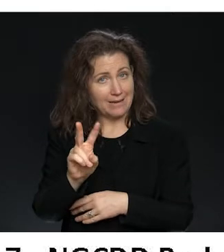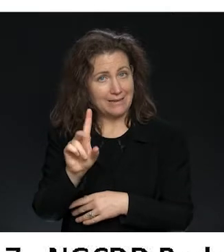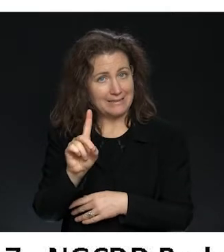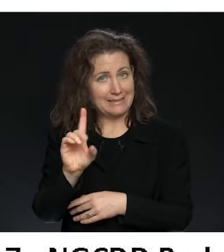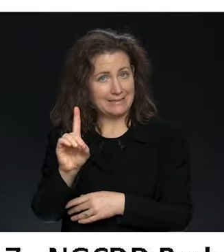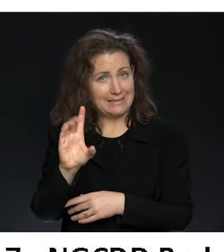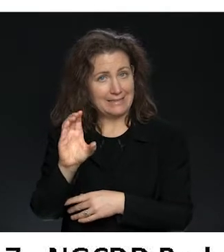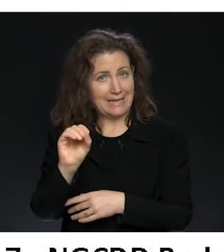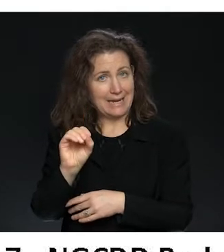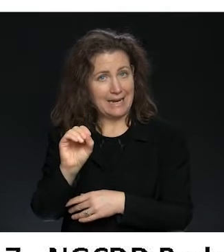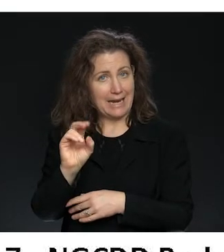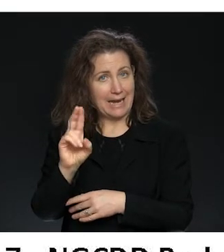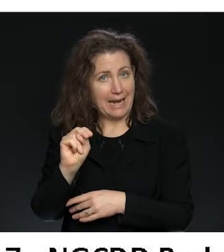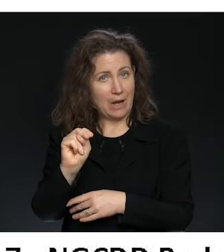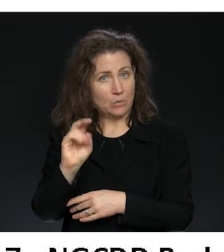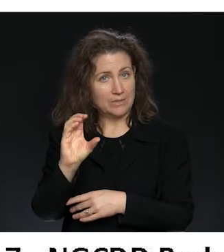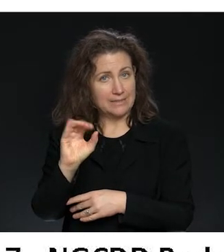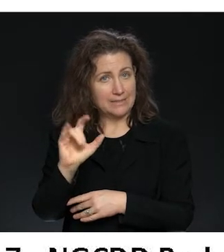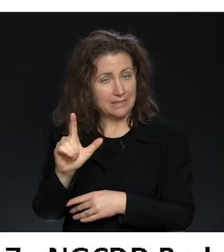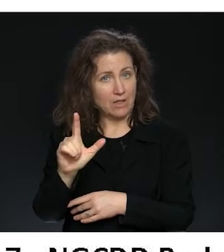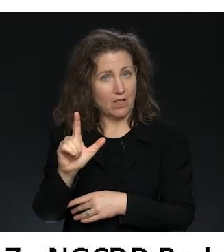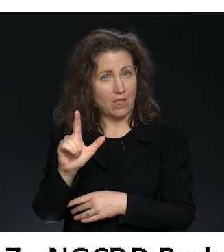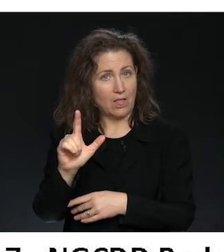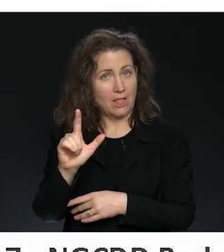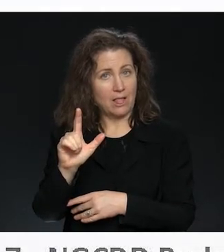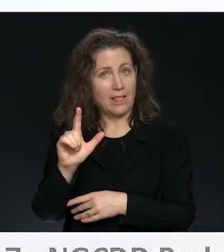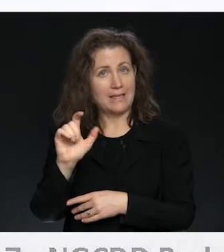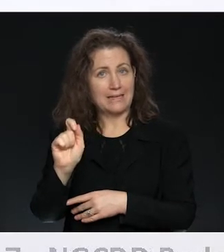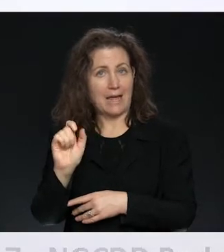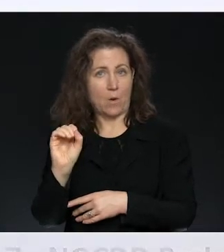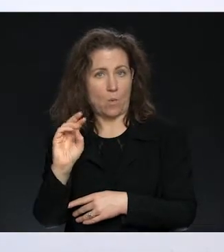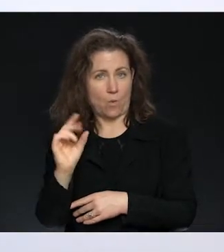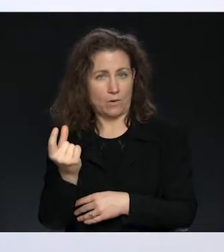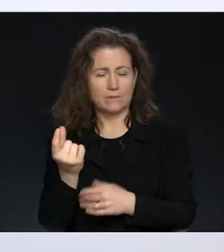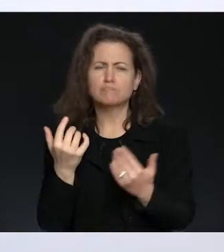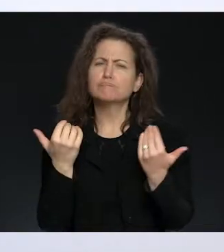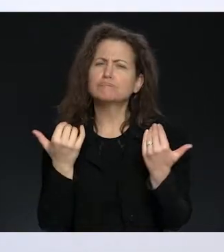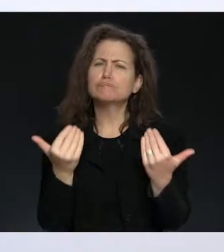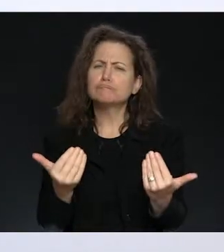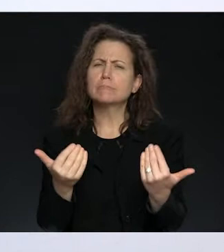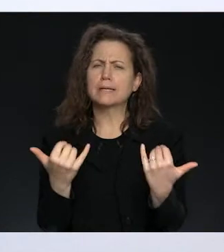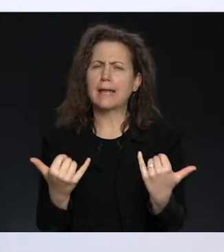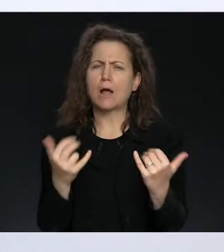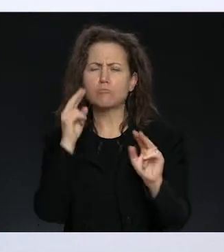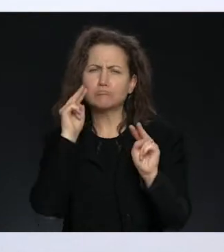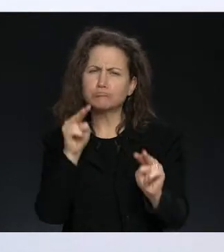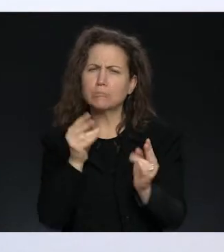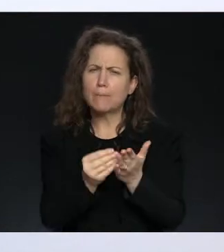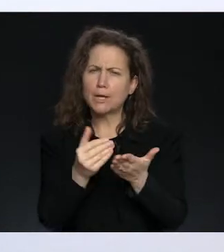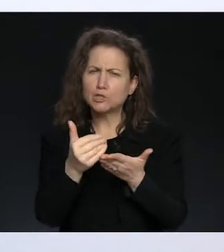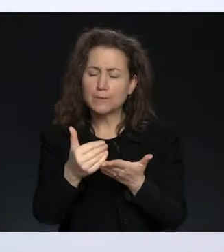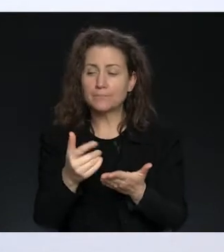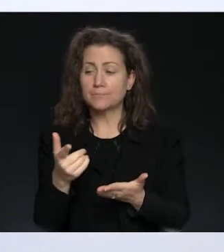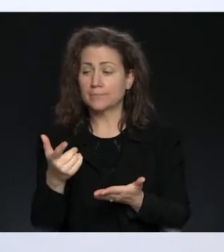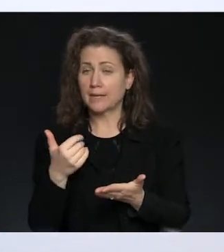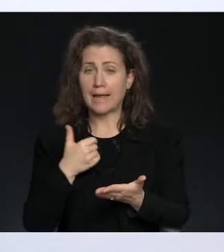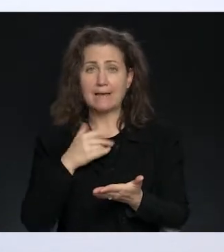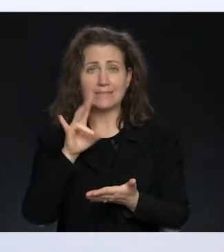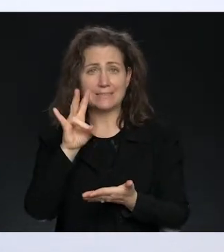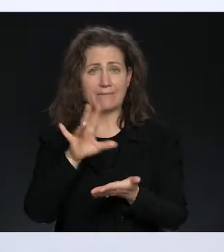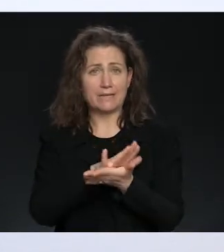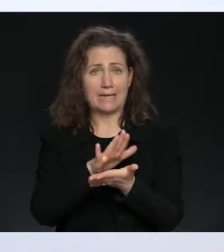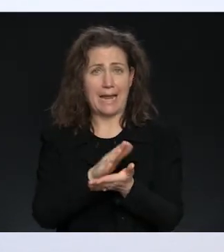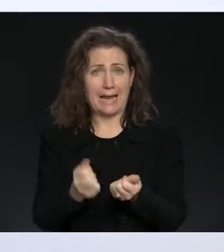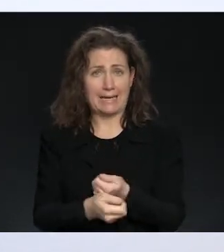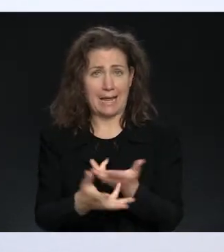www.nevadaddcouncil.org. So let's take a look at the budget. There are 7 handouts included in your packet and also that